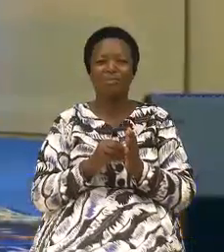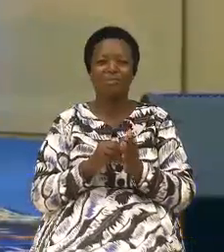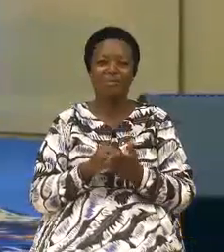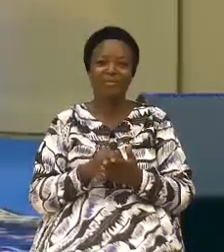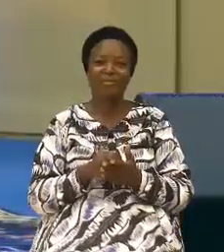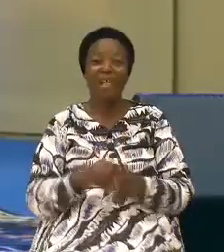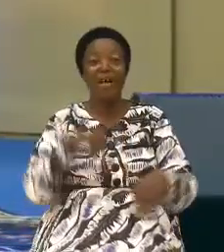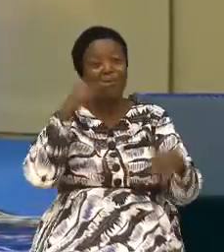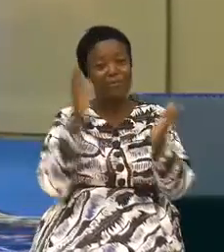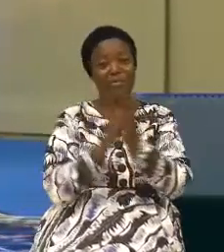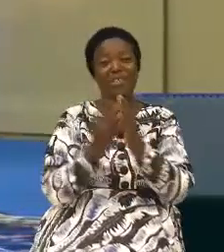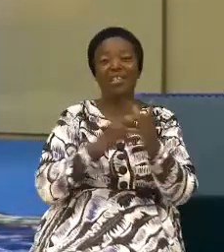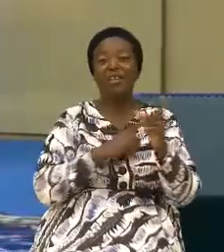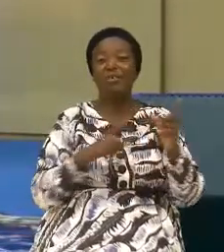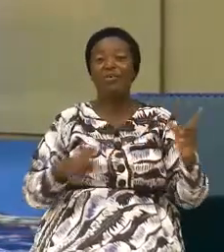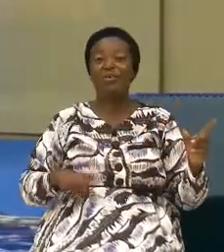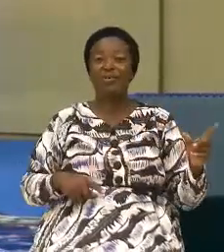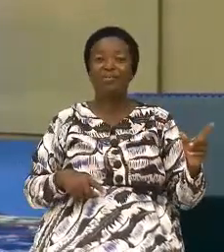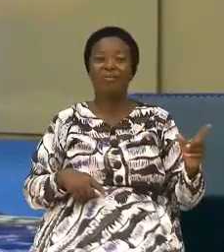Praise the Lord.